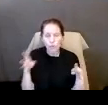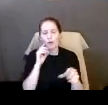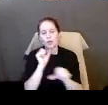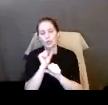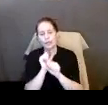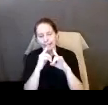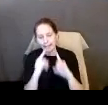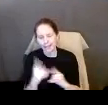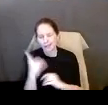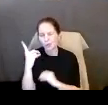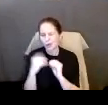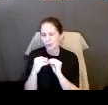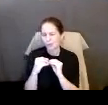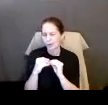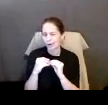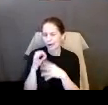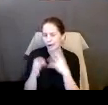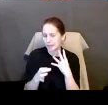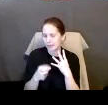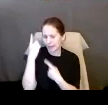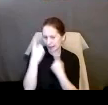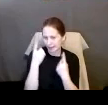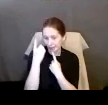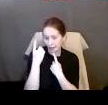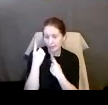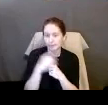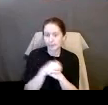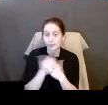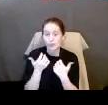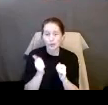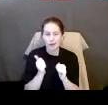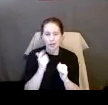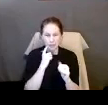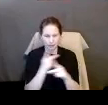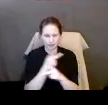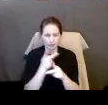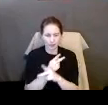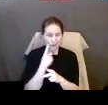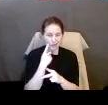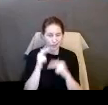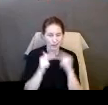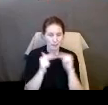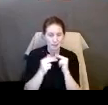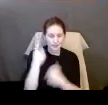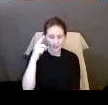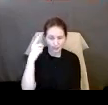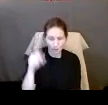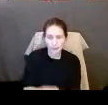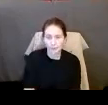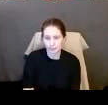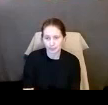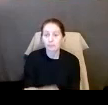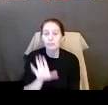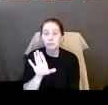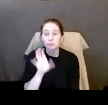one more possibility to consider when we try to answer what these buildings were used for. So consider